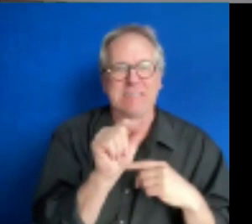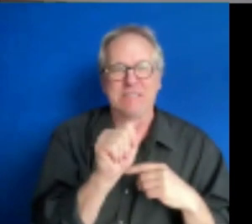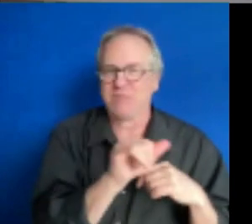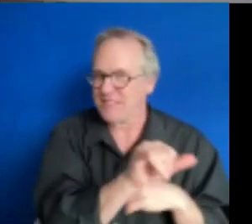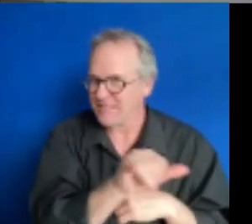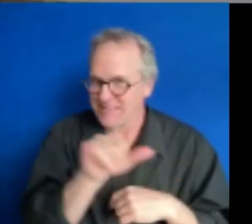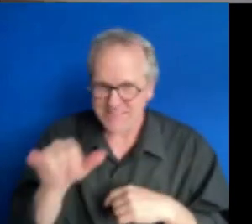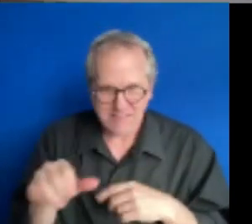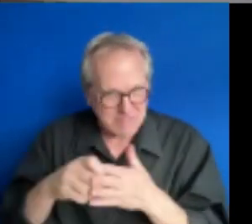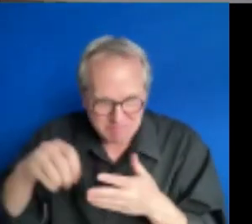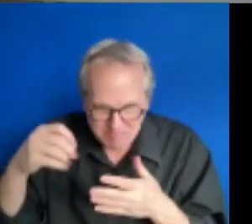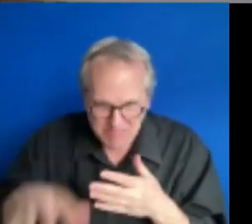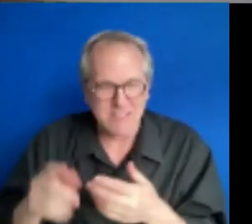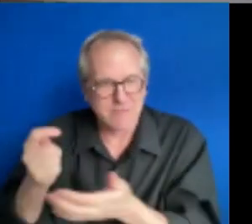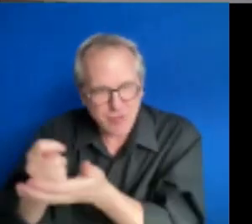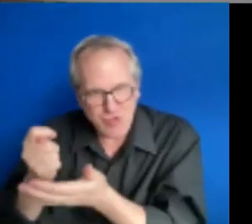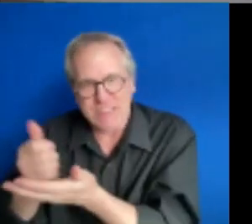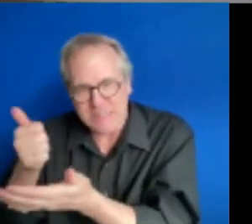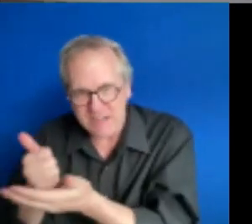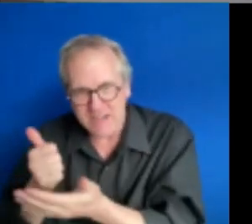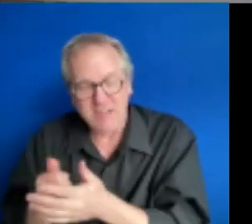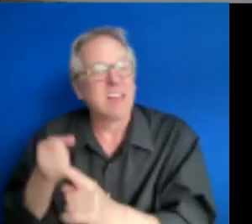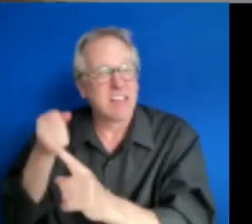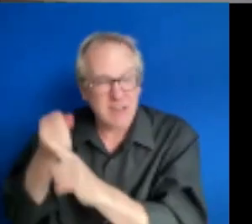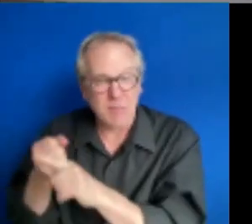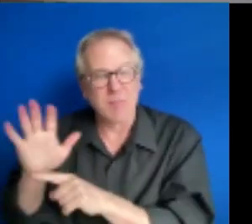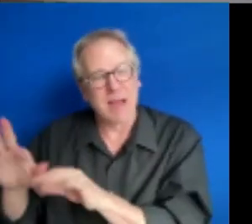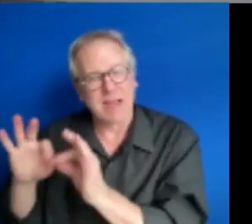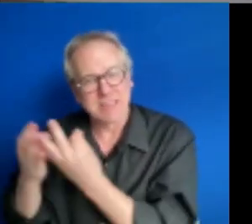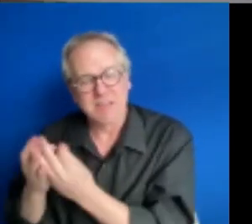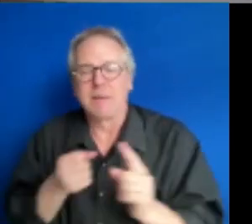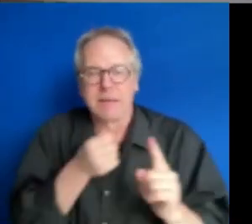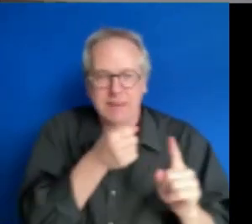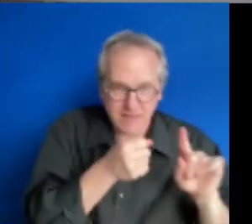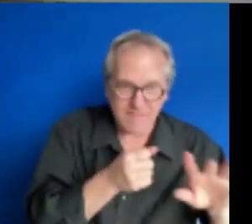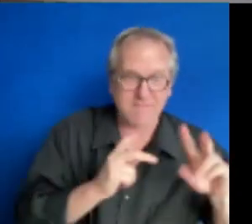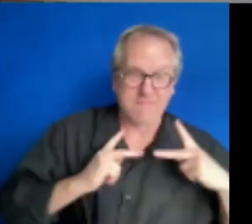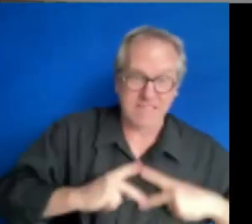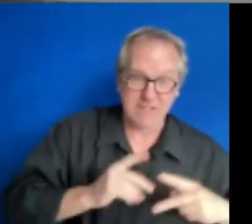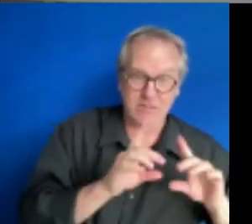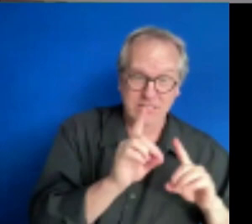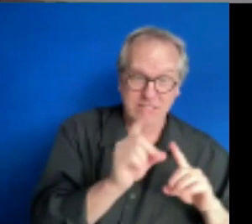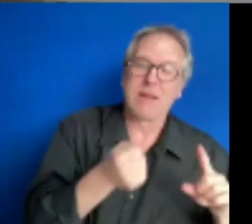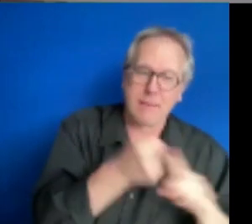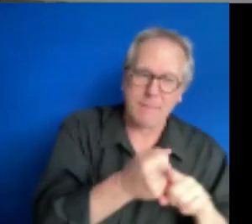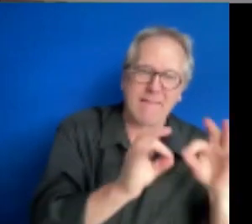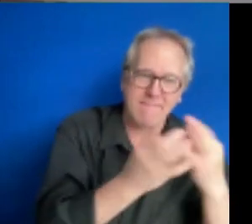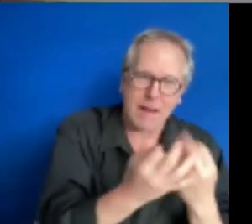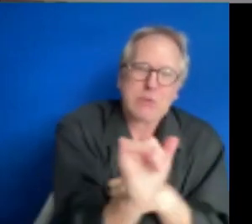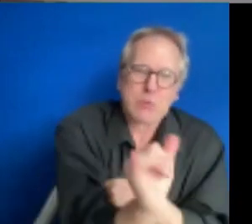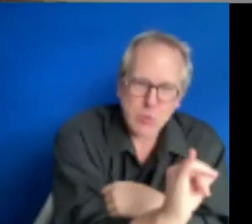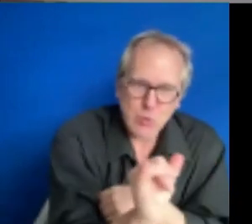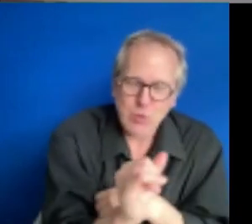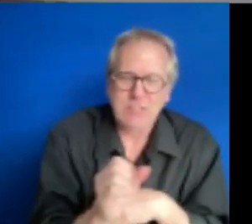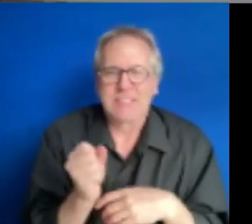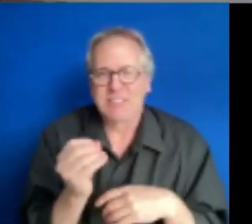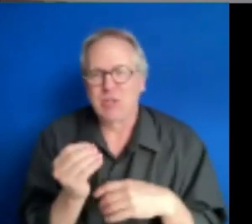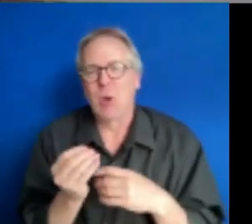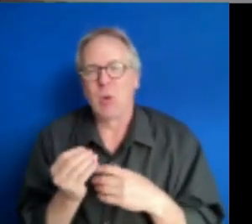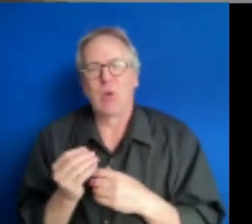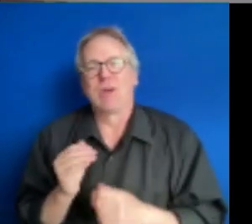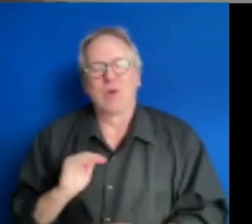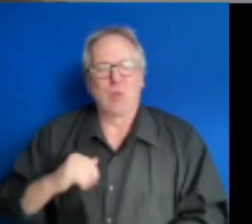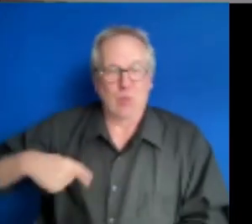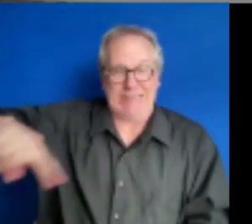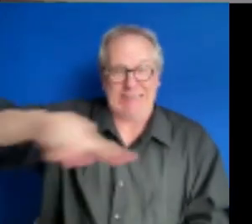disabilities, and they still impact families in the same way as well. And so I really think that there's some internal work we have